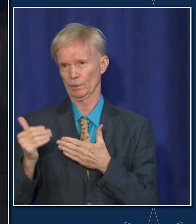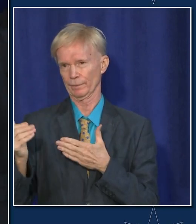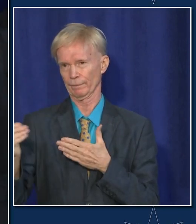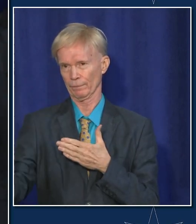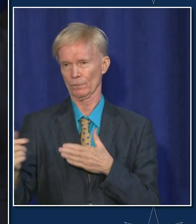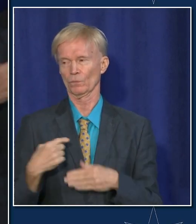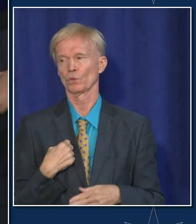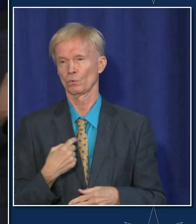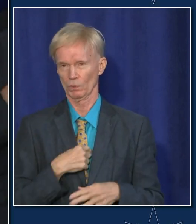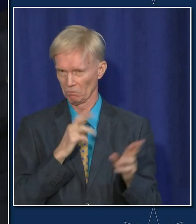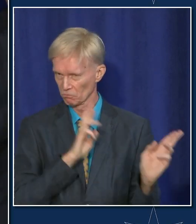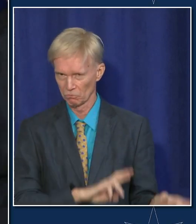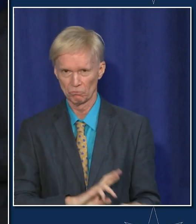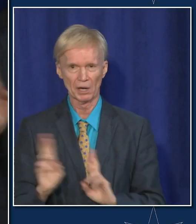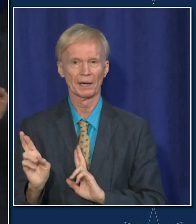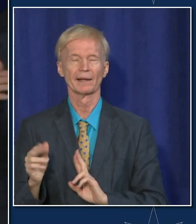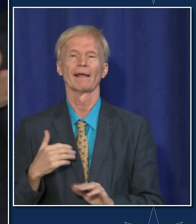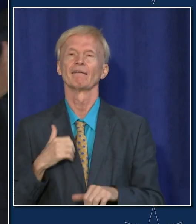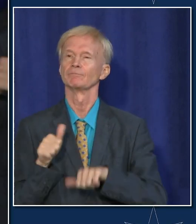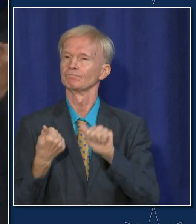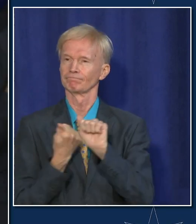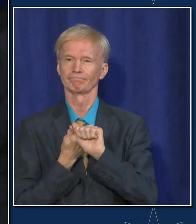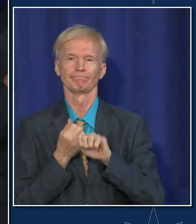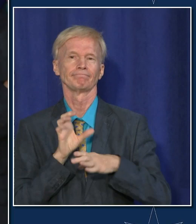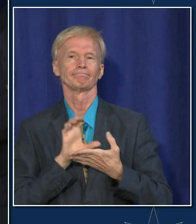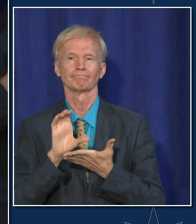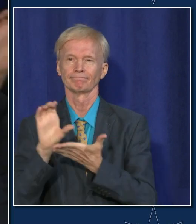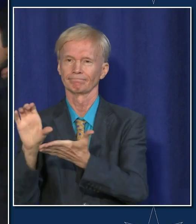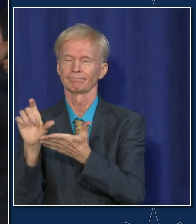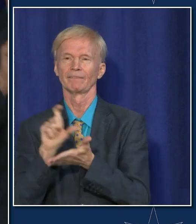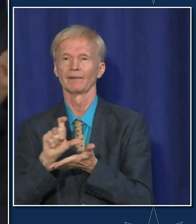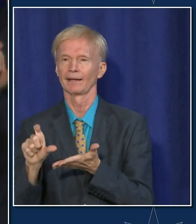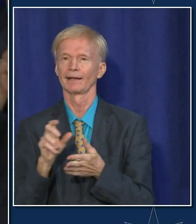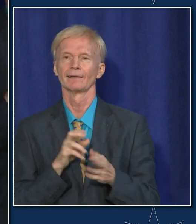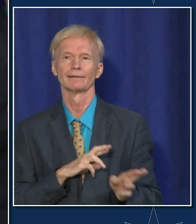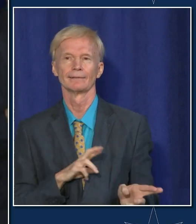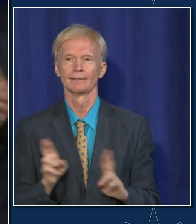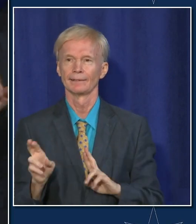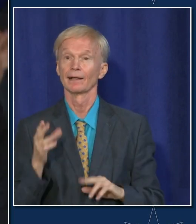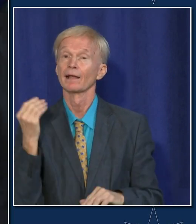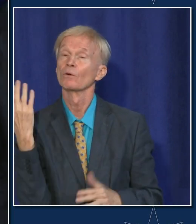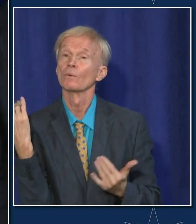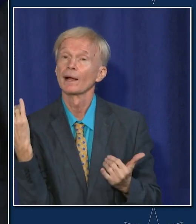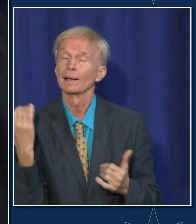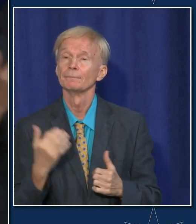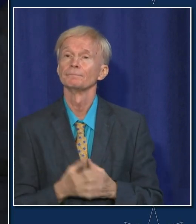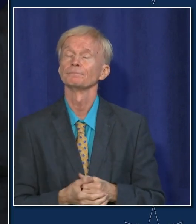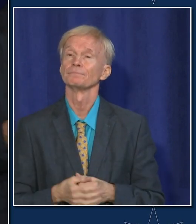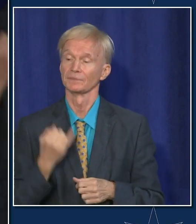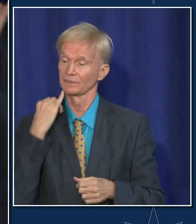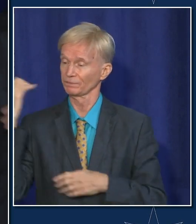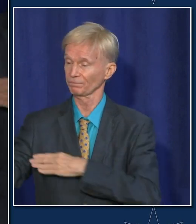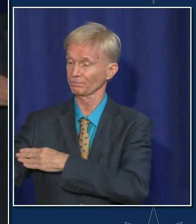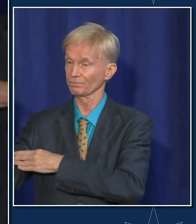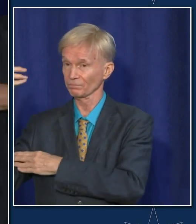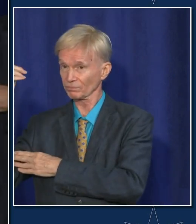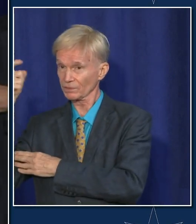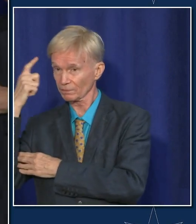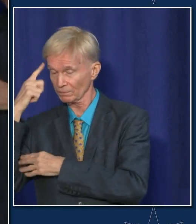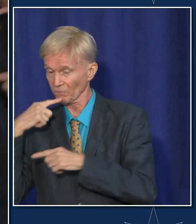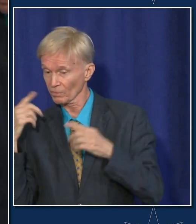are absolutely ready. We have vaccine available, especially because if this recommendation comes through, it would be